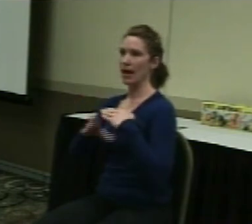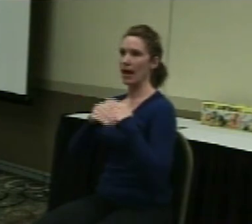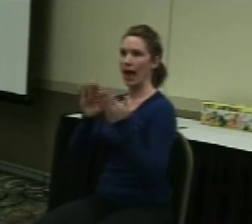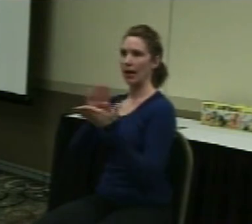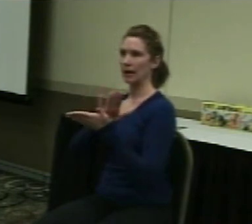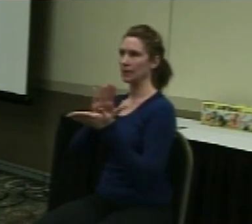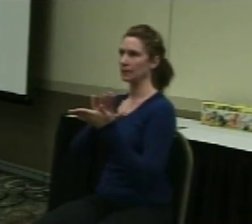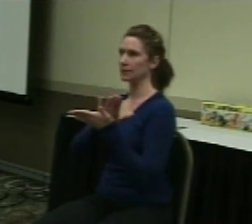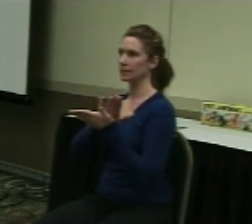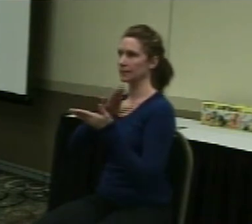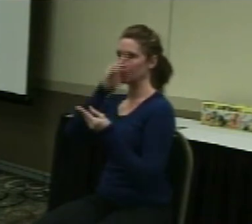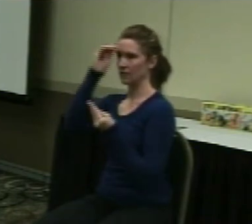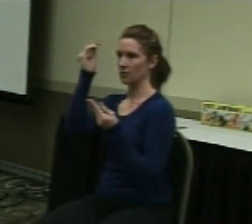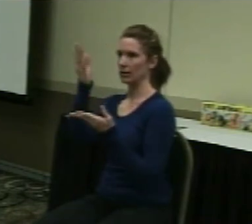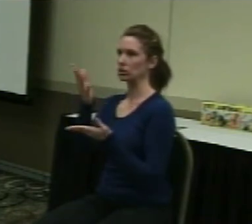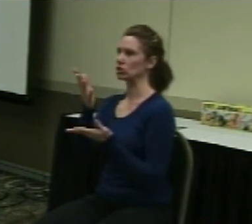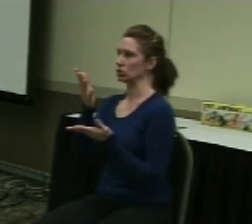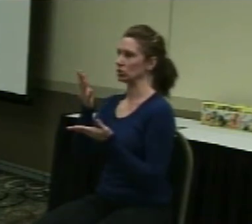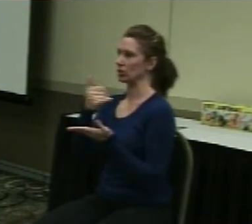piece of information.